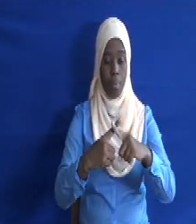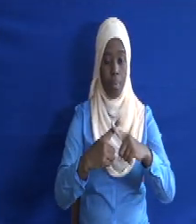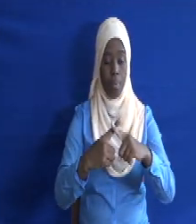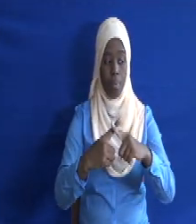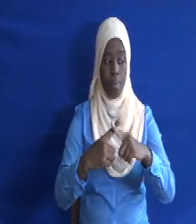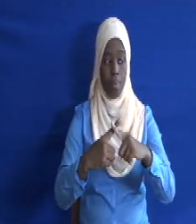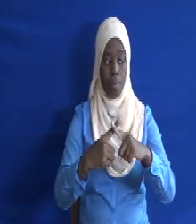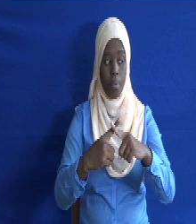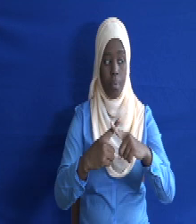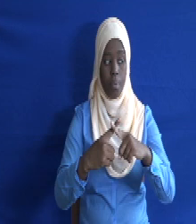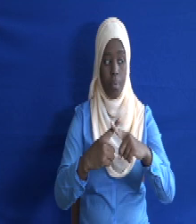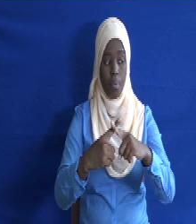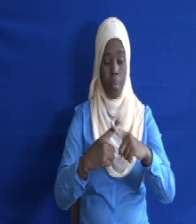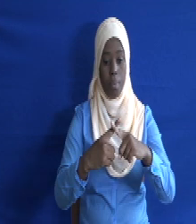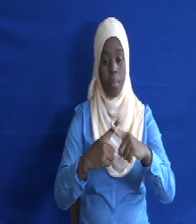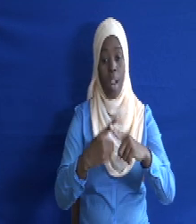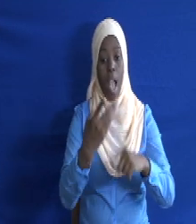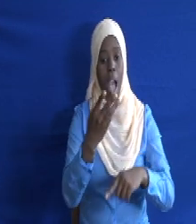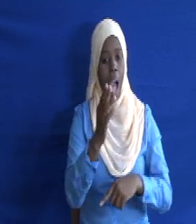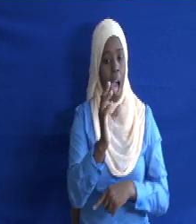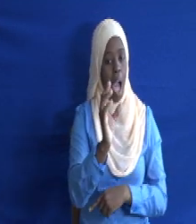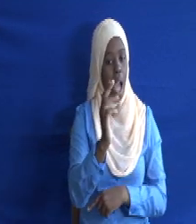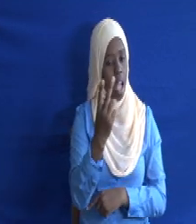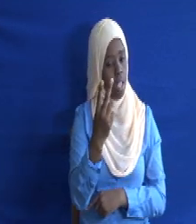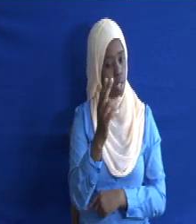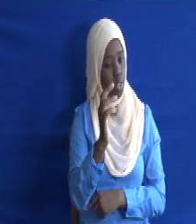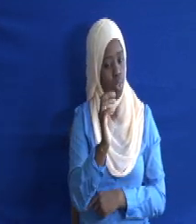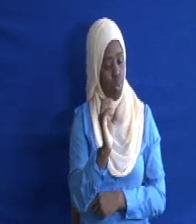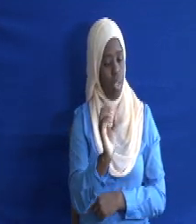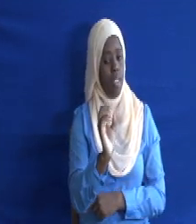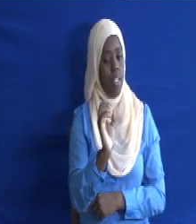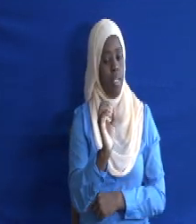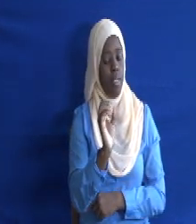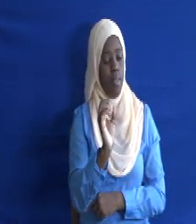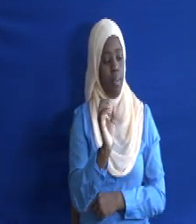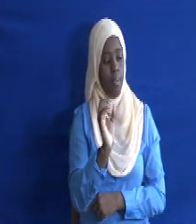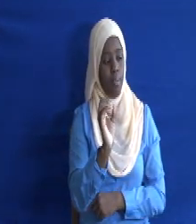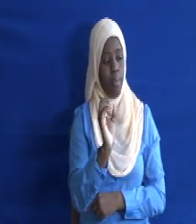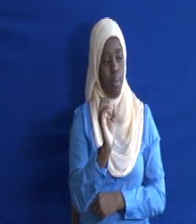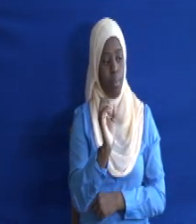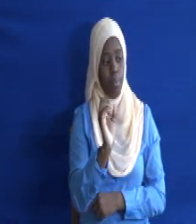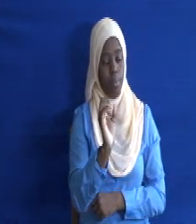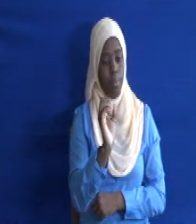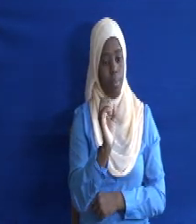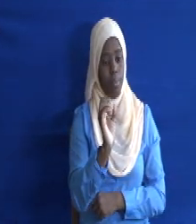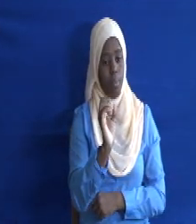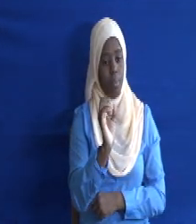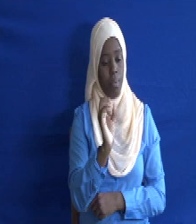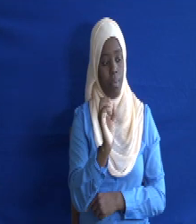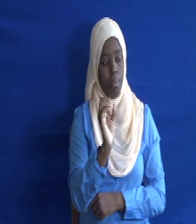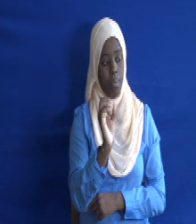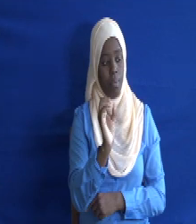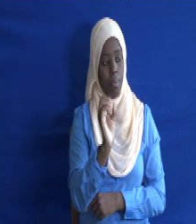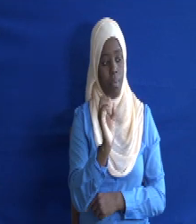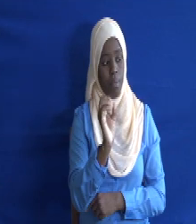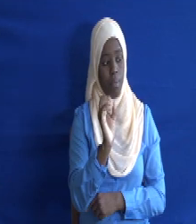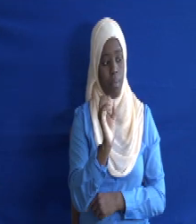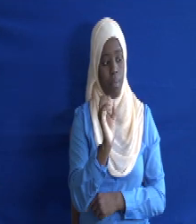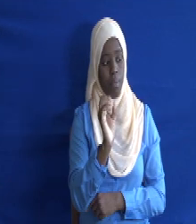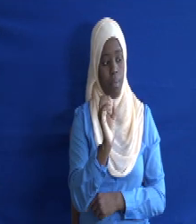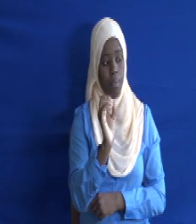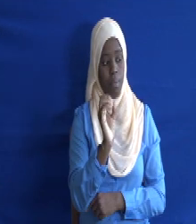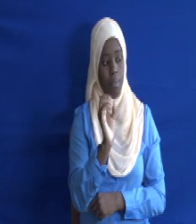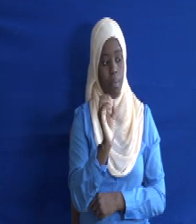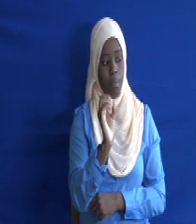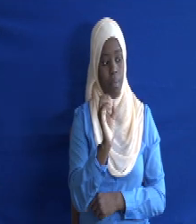it is in both. 20 is in both. It is 20 here and 20 there. So they are common.